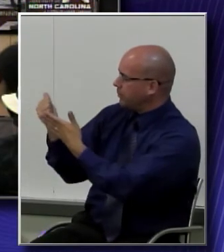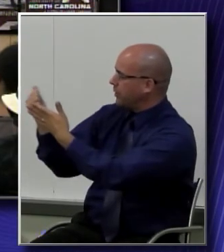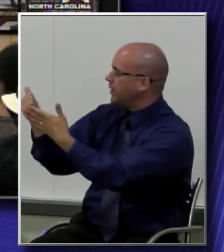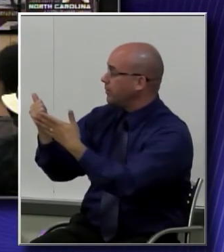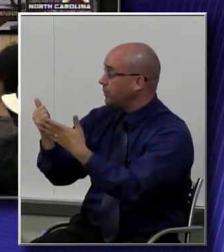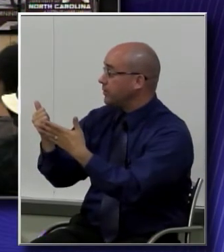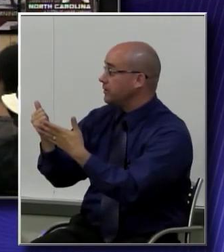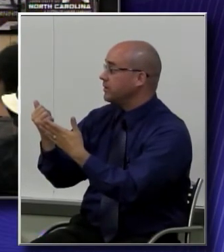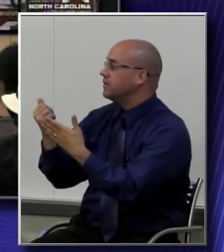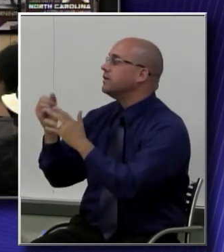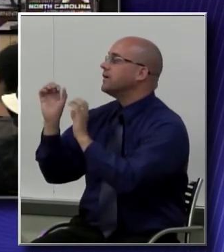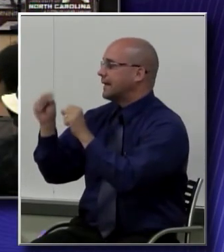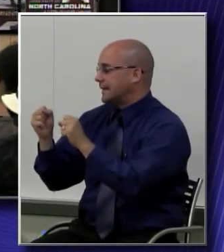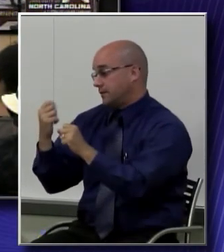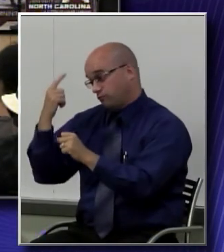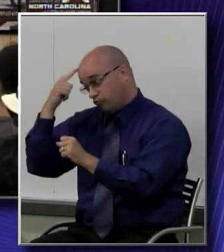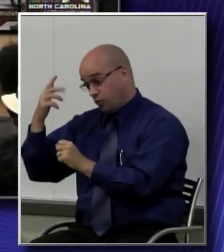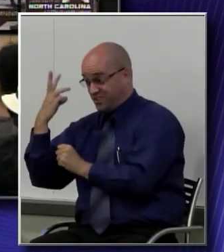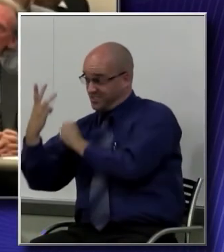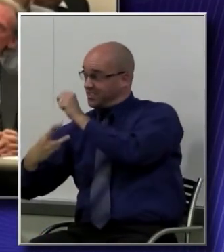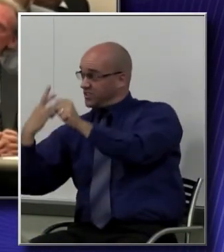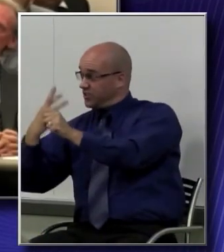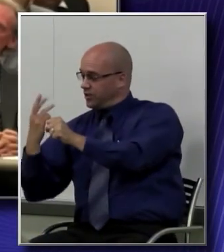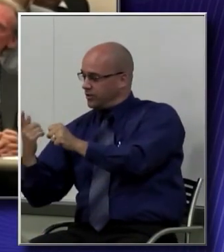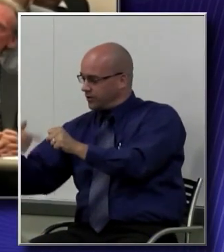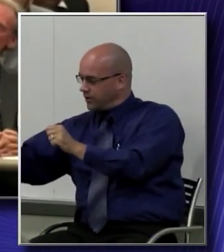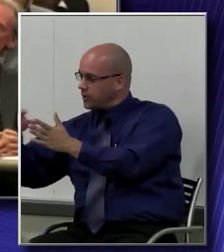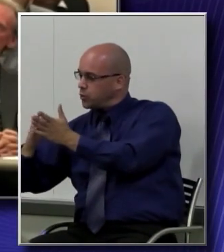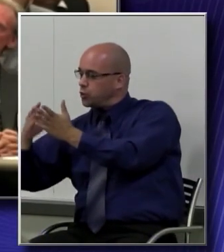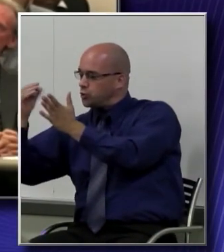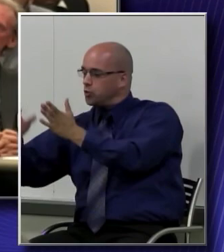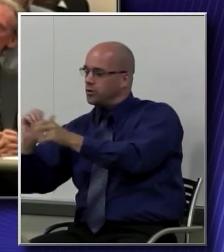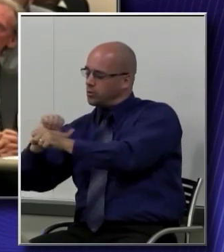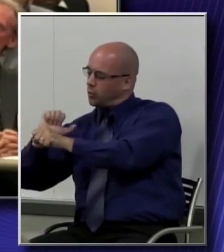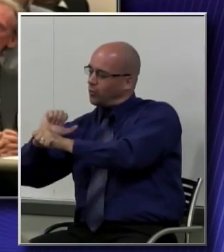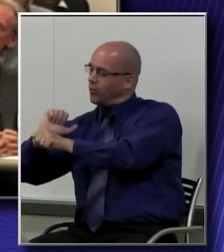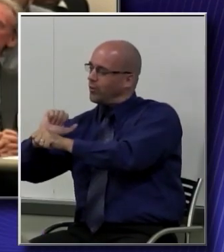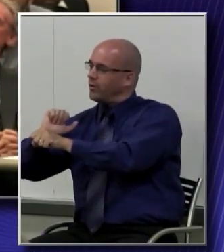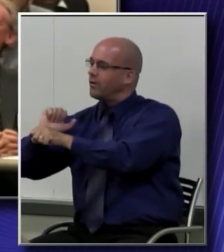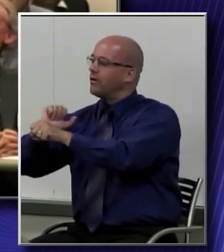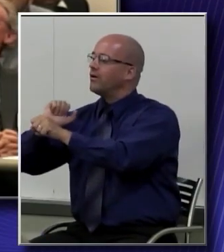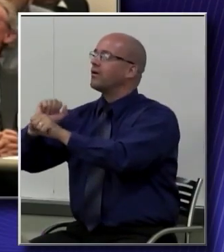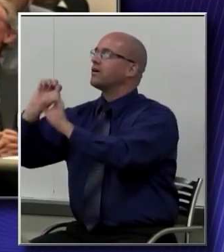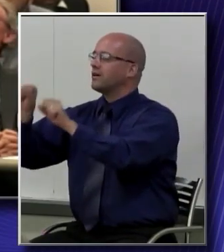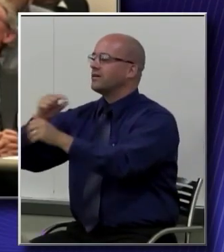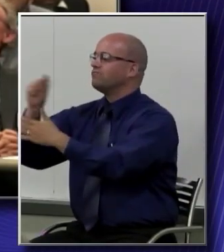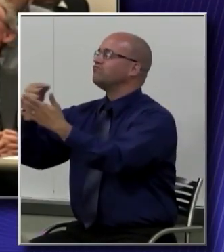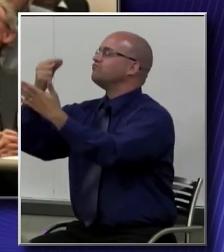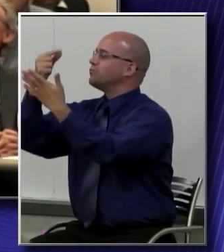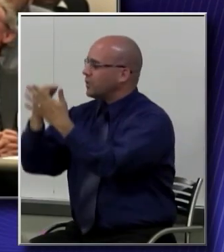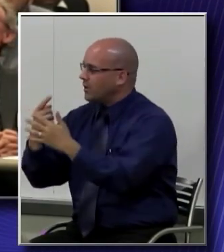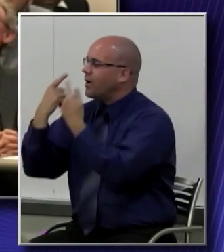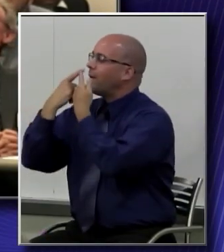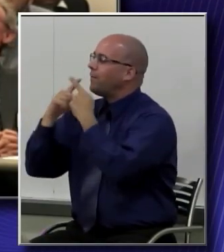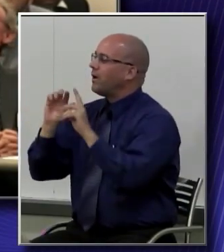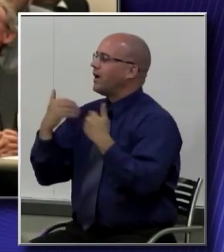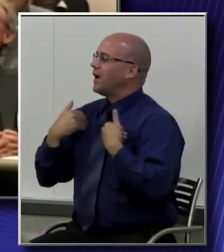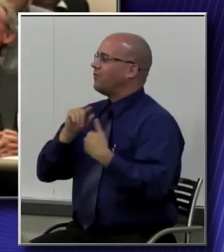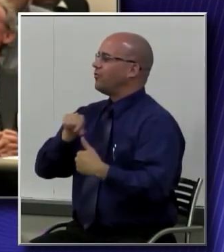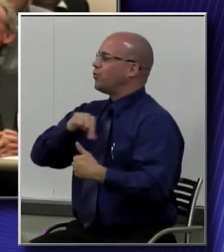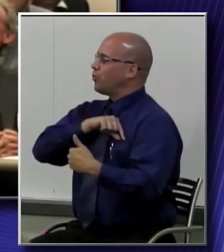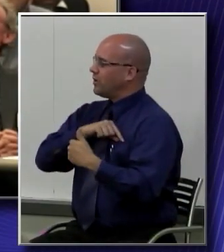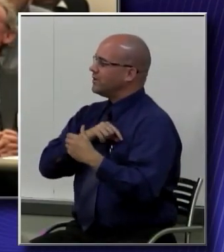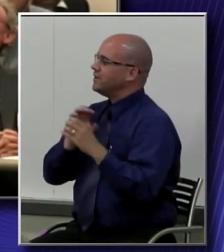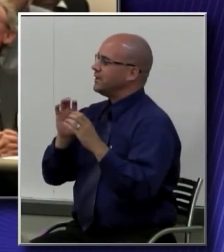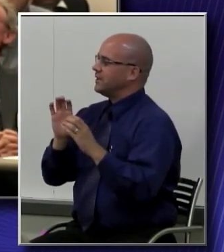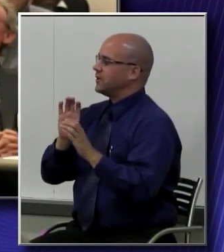the timeline of 6 years, will graduate with quality credentials. On the